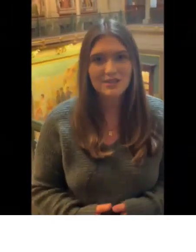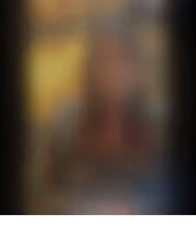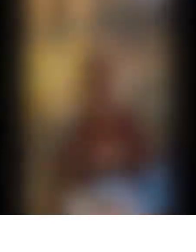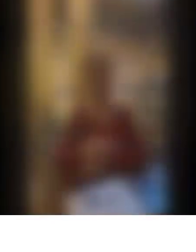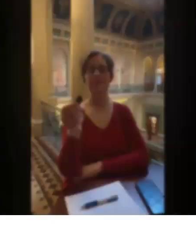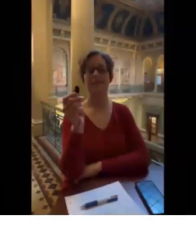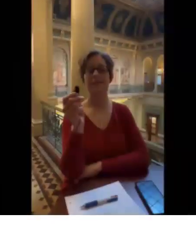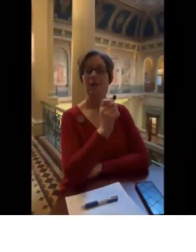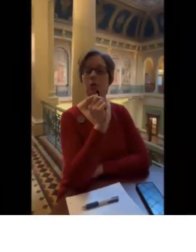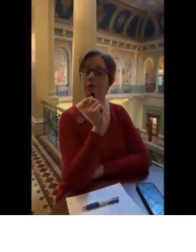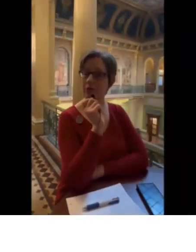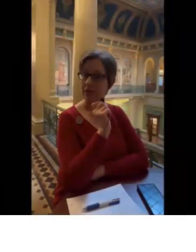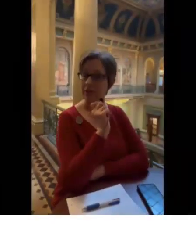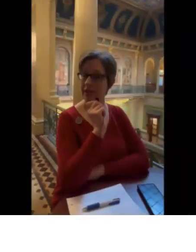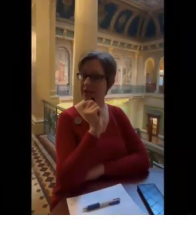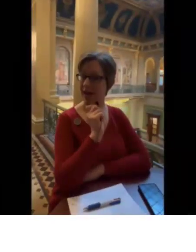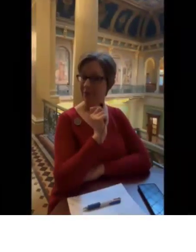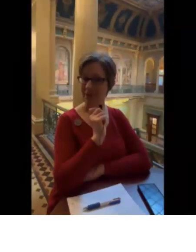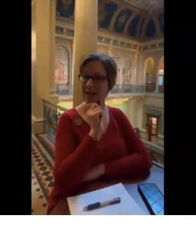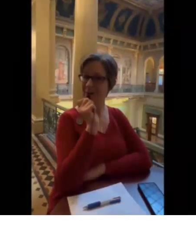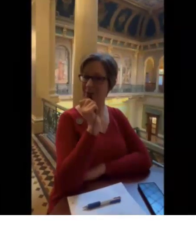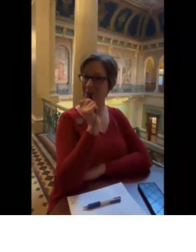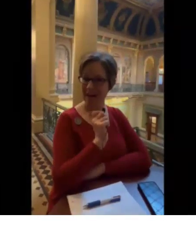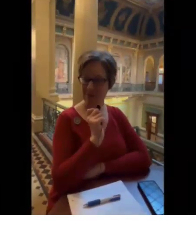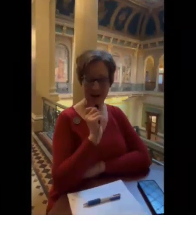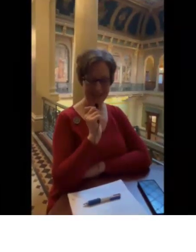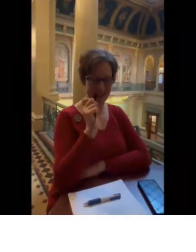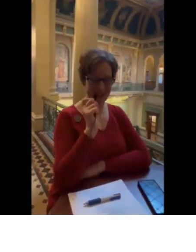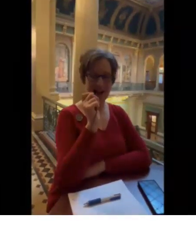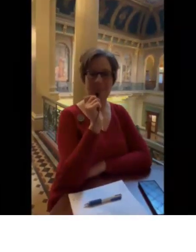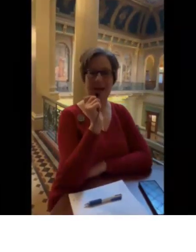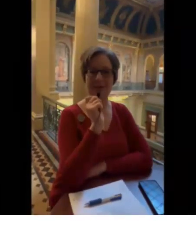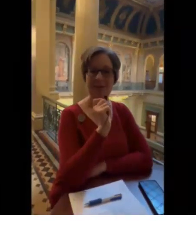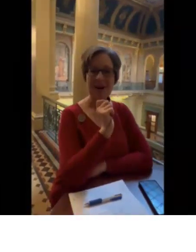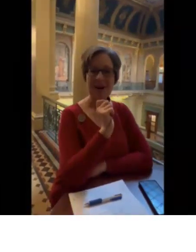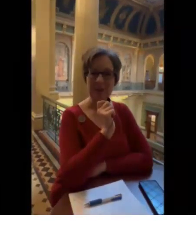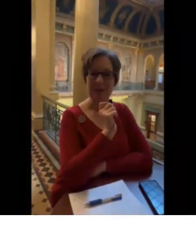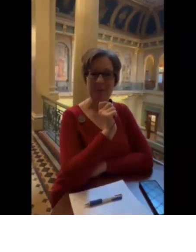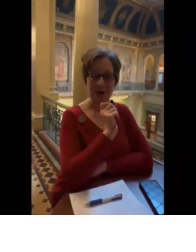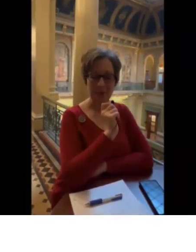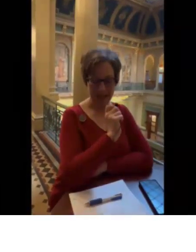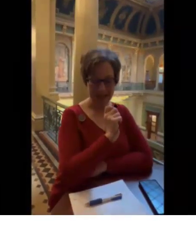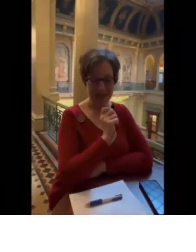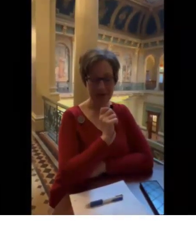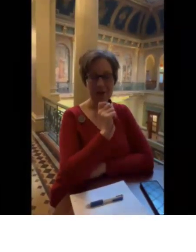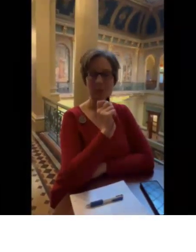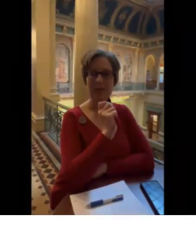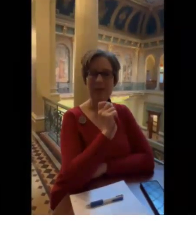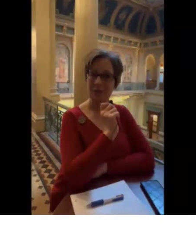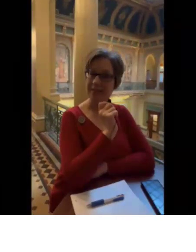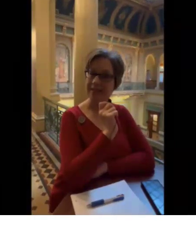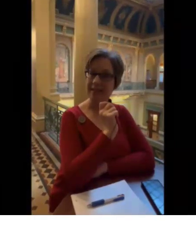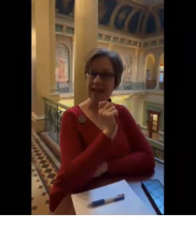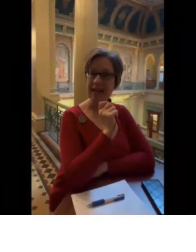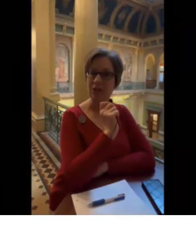animals. Well, first of all, thanks for having me on Capital Snapshot. Happy to talk a little bit about Senate File